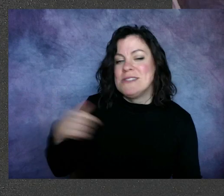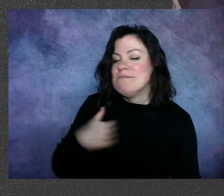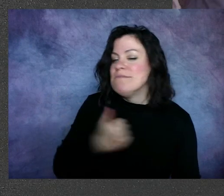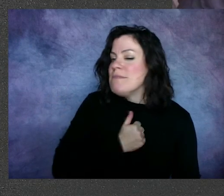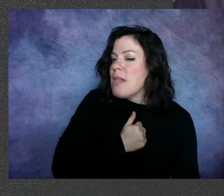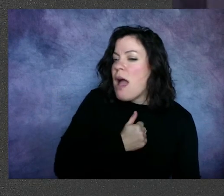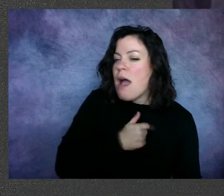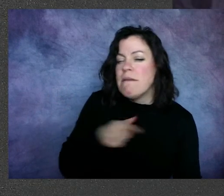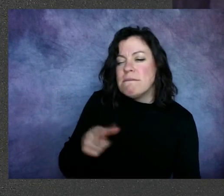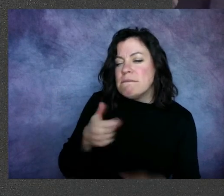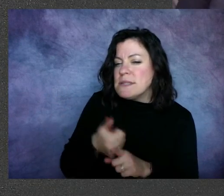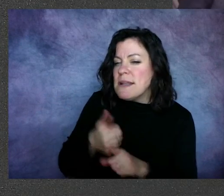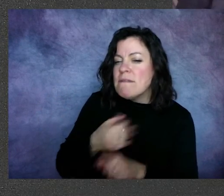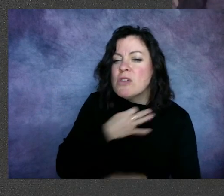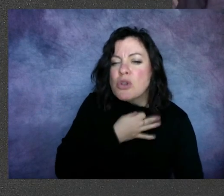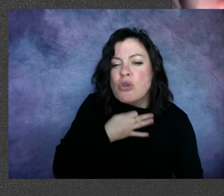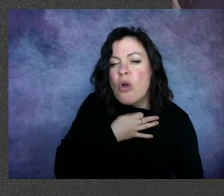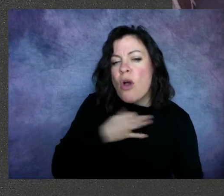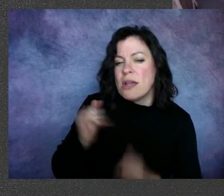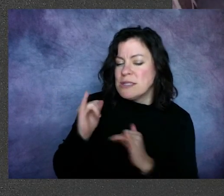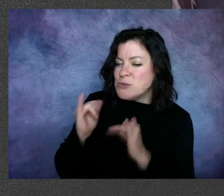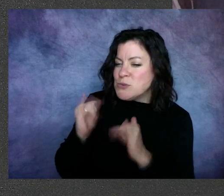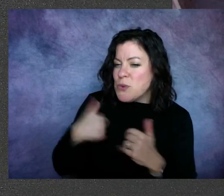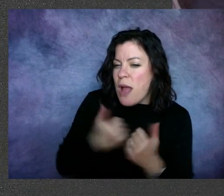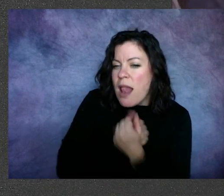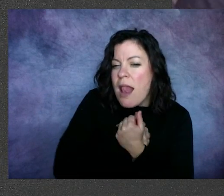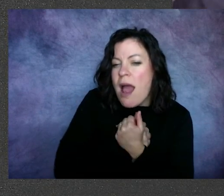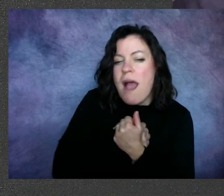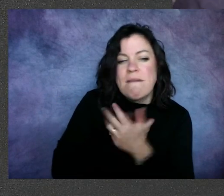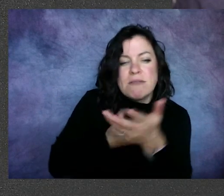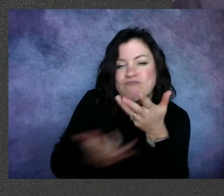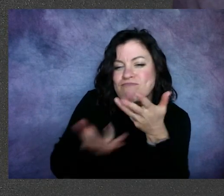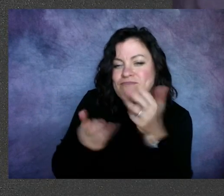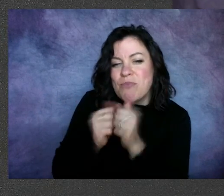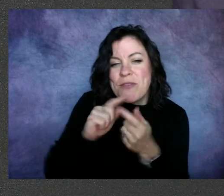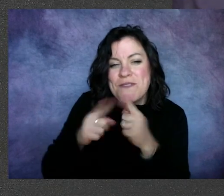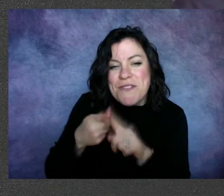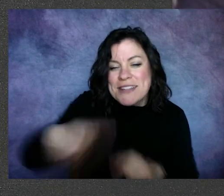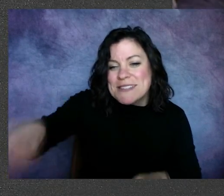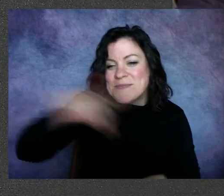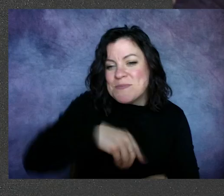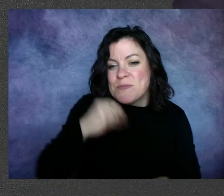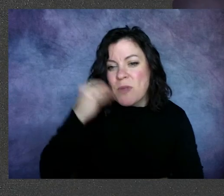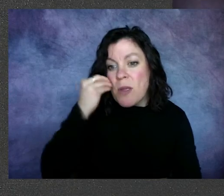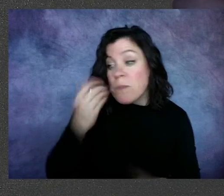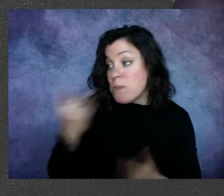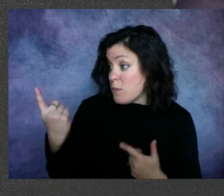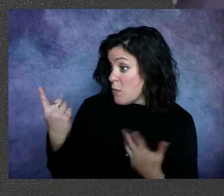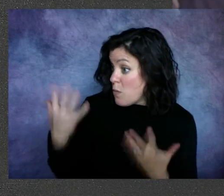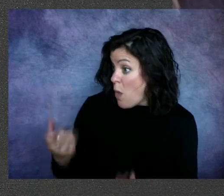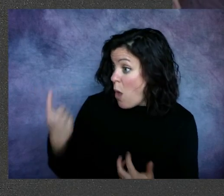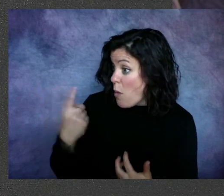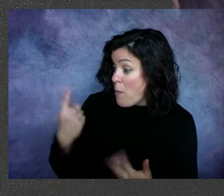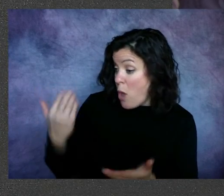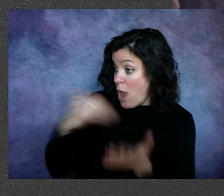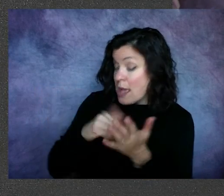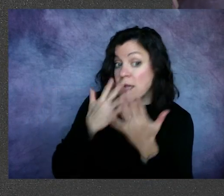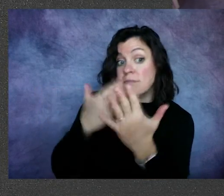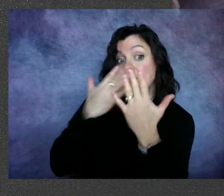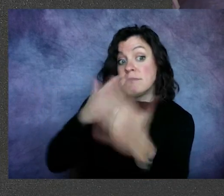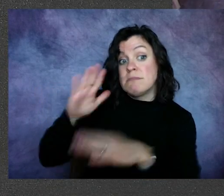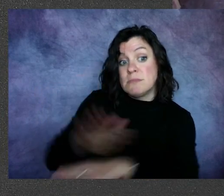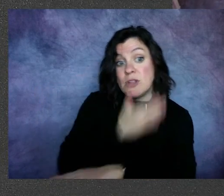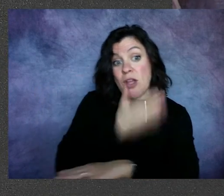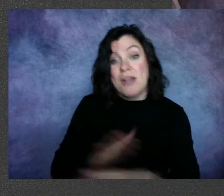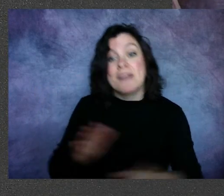and I love to learn, especially with our friends at home. So I have George here too. All right. So let's sing it again with them, okay? All right. Here we go.